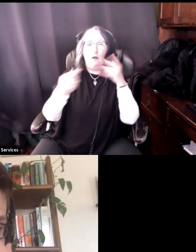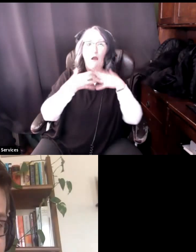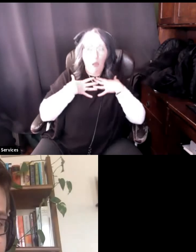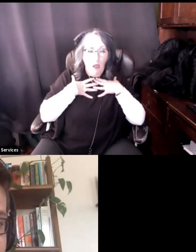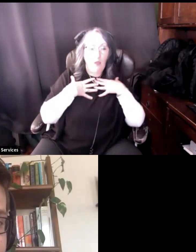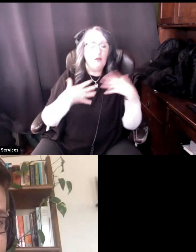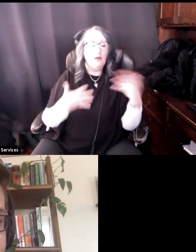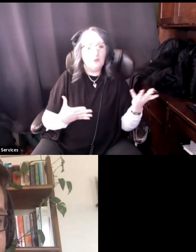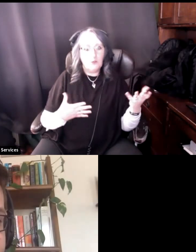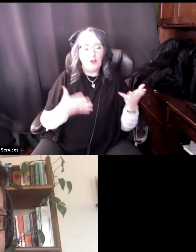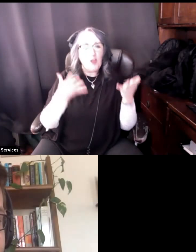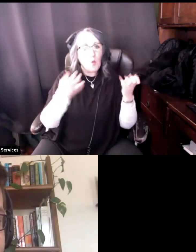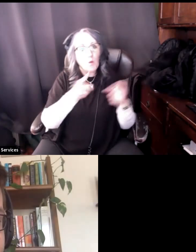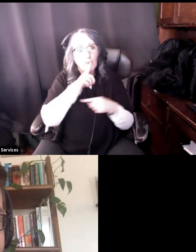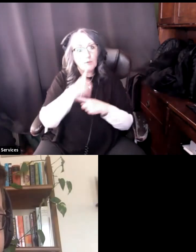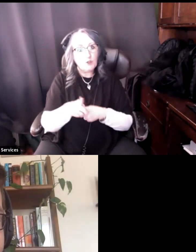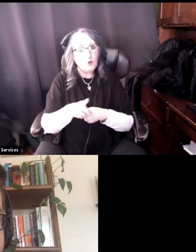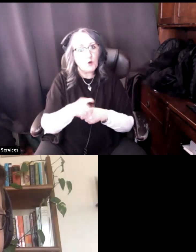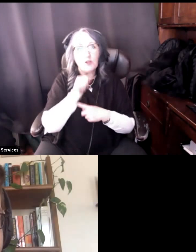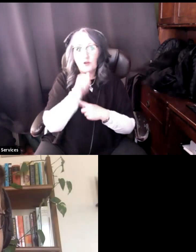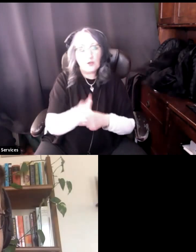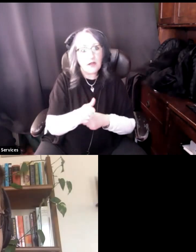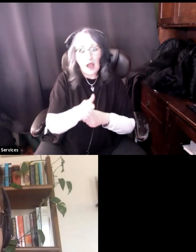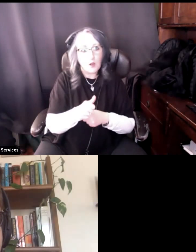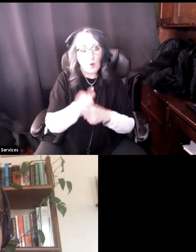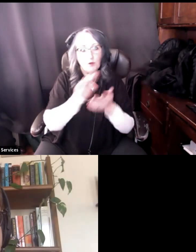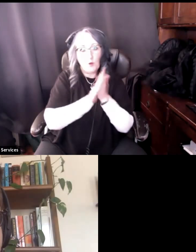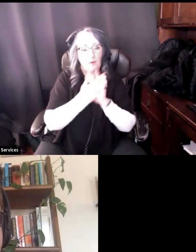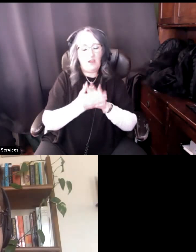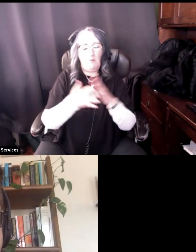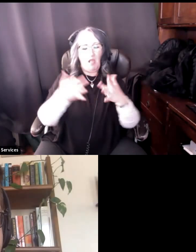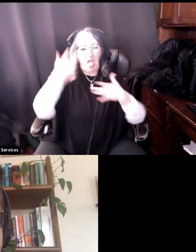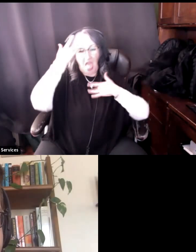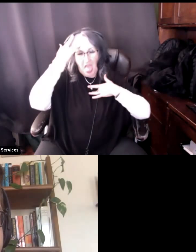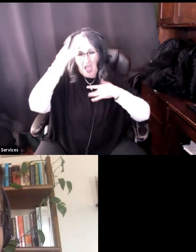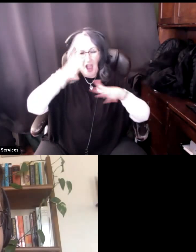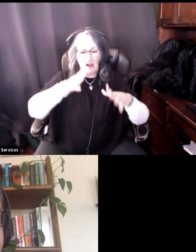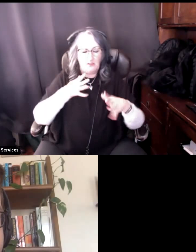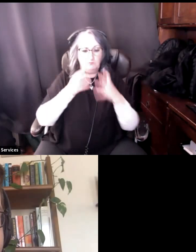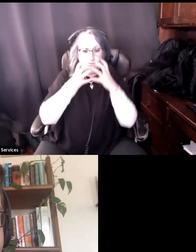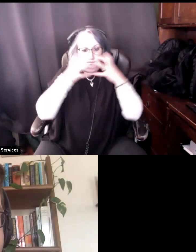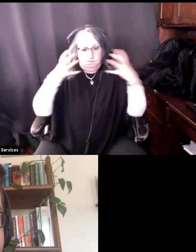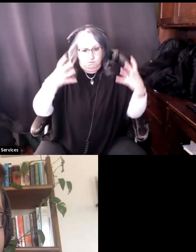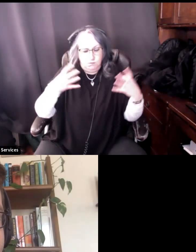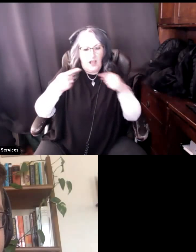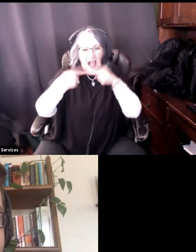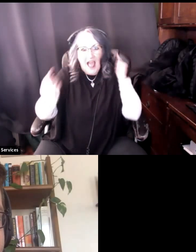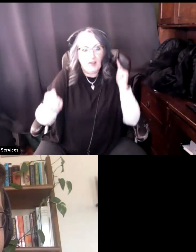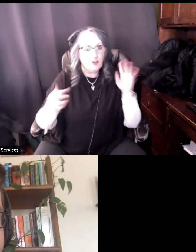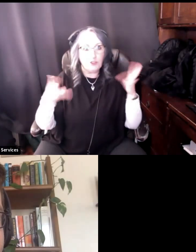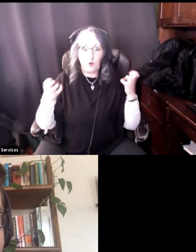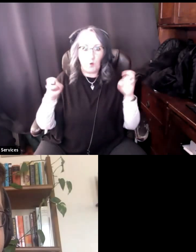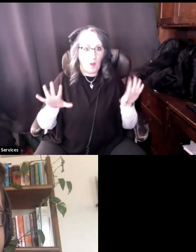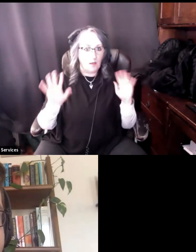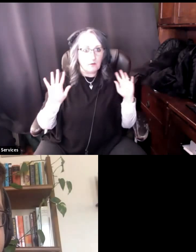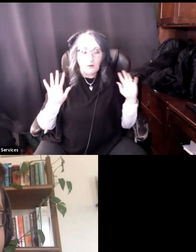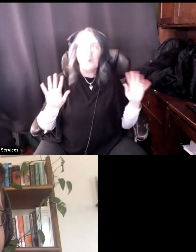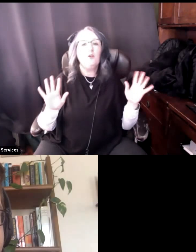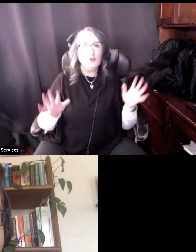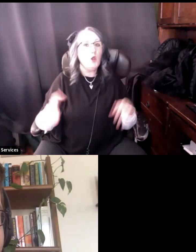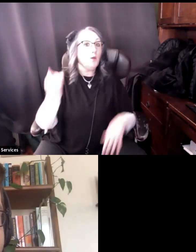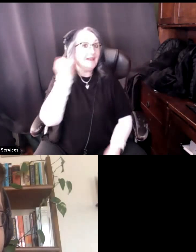sure that you're not going to have an allergic reaction to this. Otherwise, whether you have received a flu shot in the